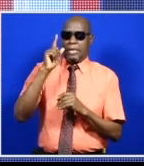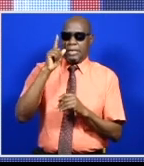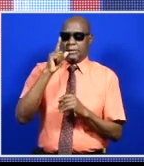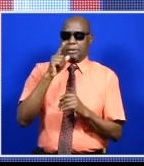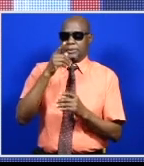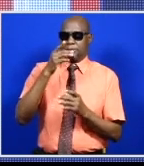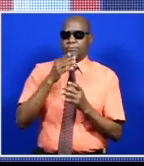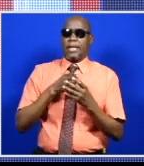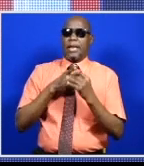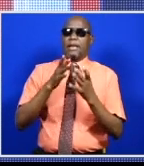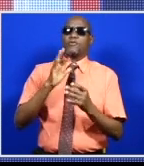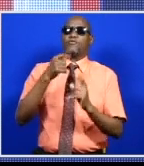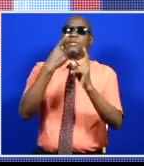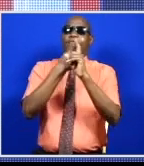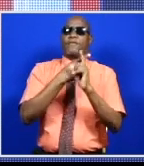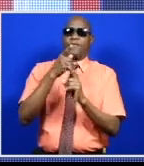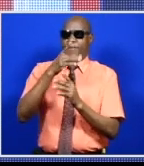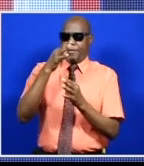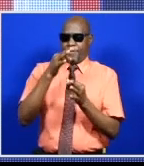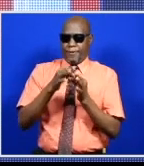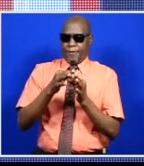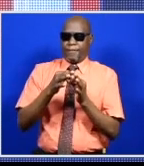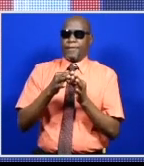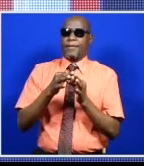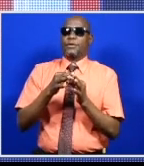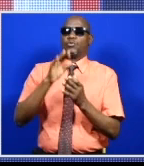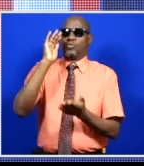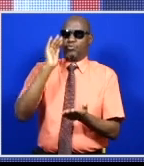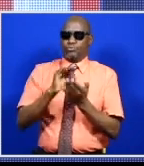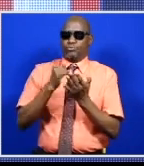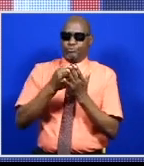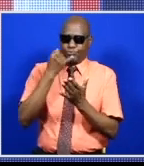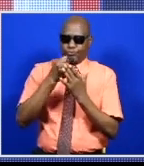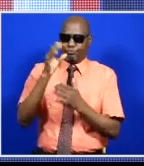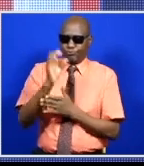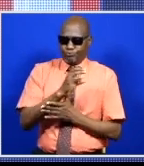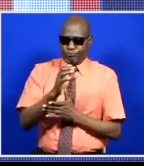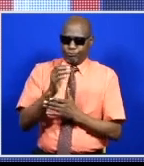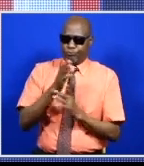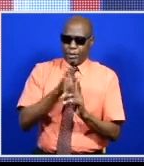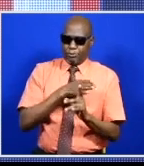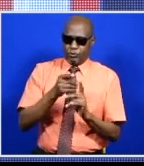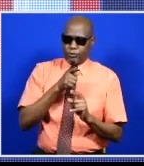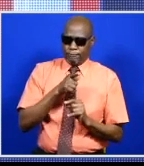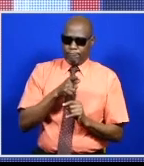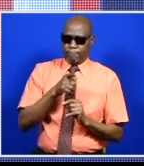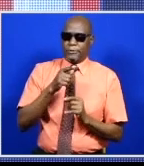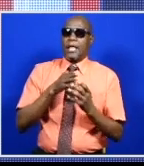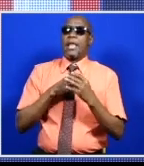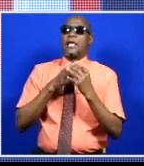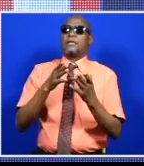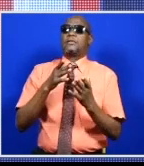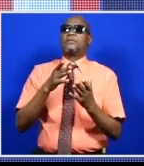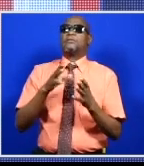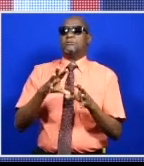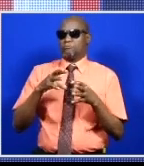across the country to review the status of alcohol and drug abuse in the country. During the meeting, the leaders acknowledged that the country is confronted